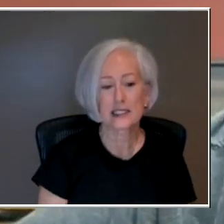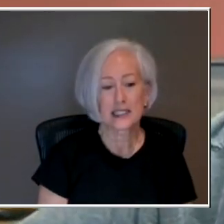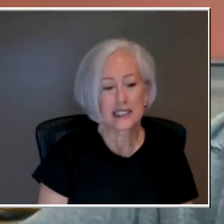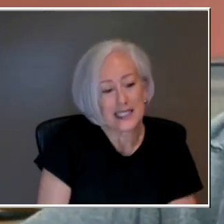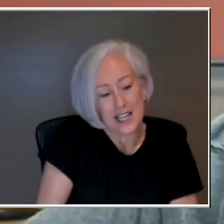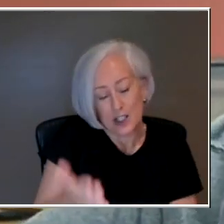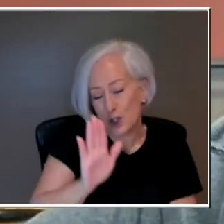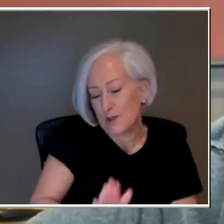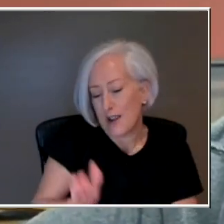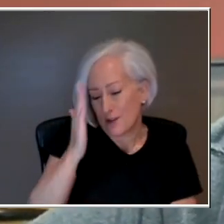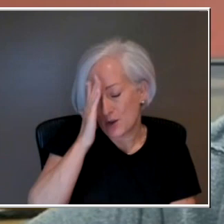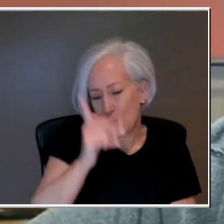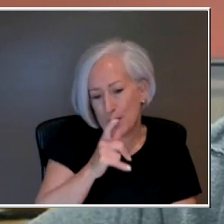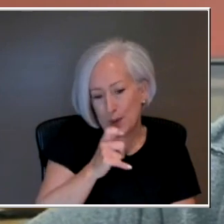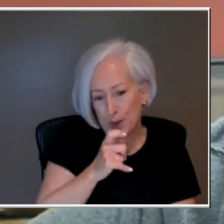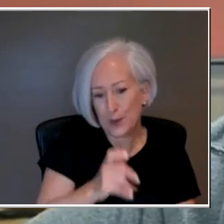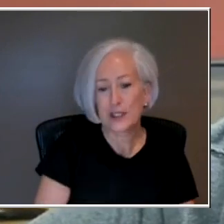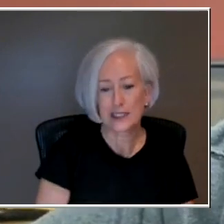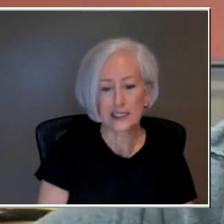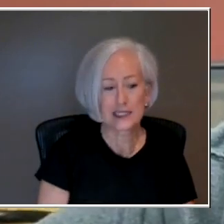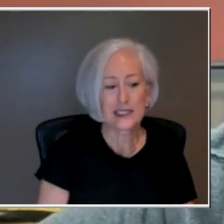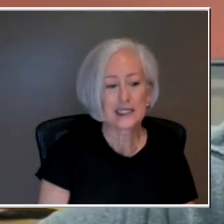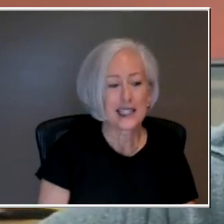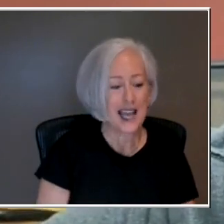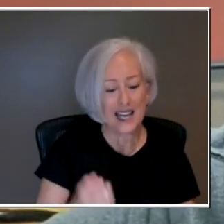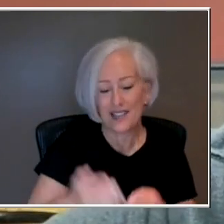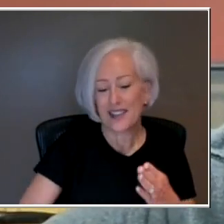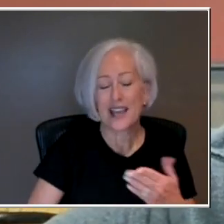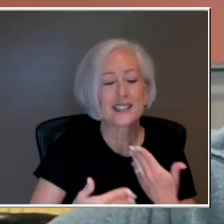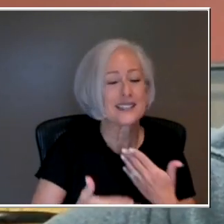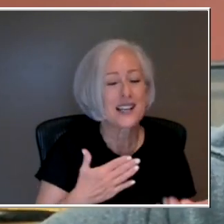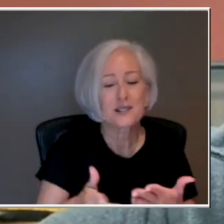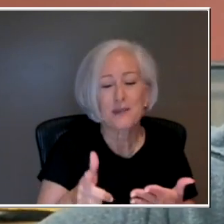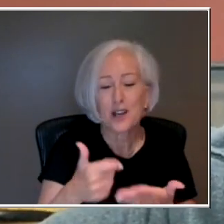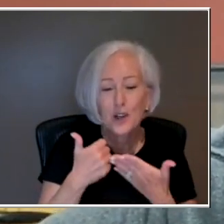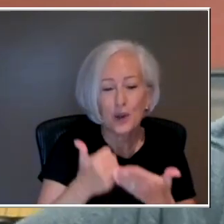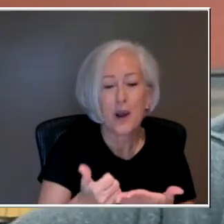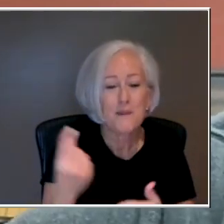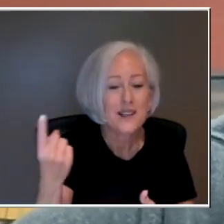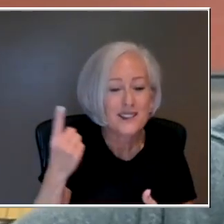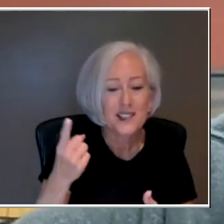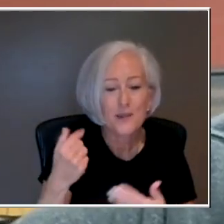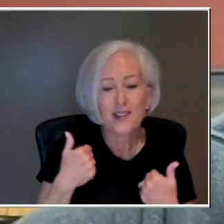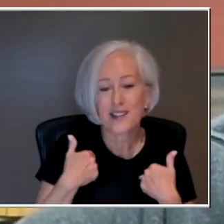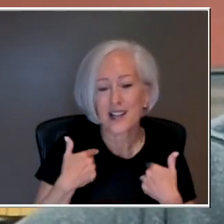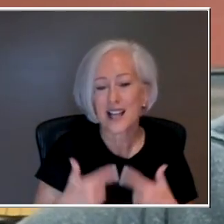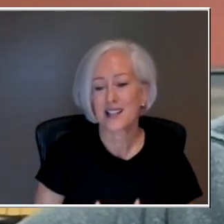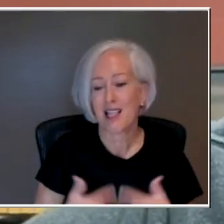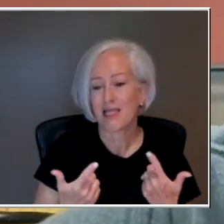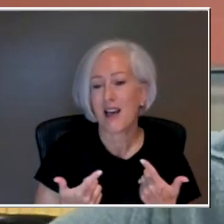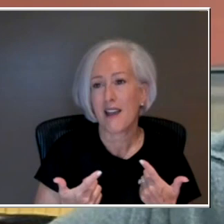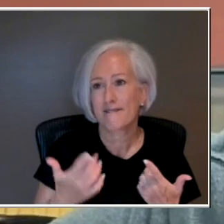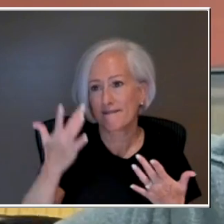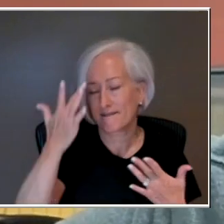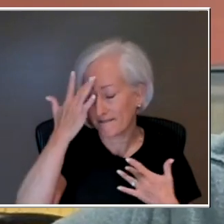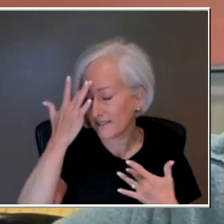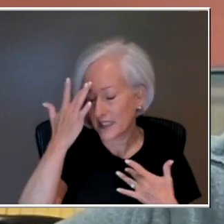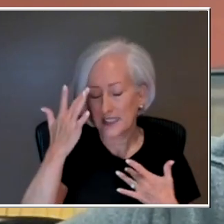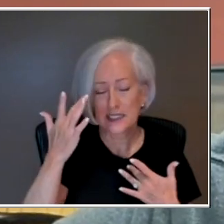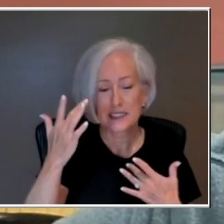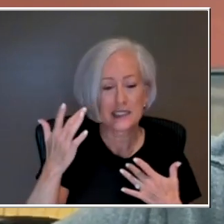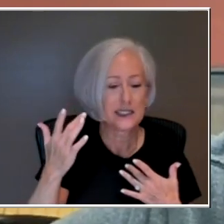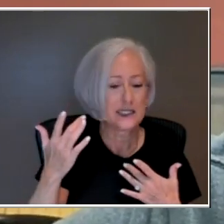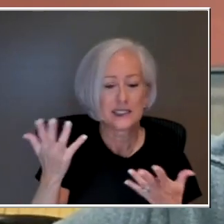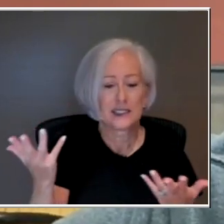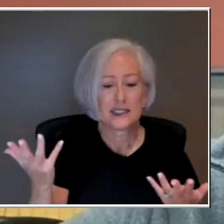it is, but in the end, it doesn't matter. You're helping somebody that has a life-threatening disease, and all you have to do is go